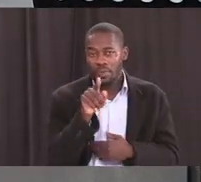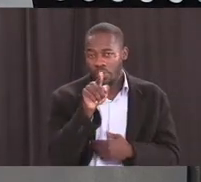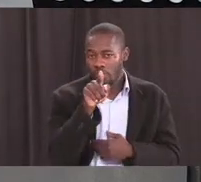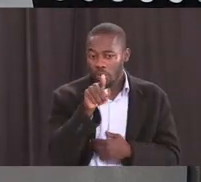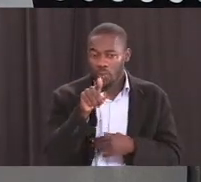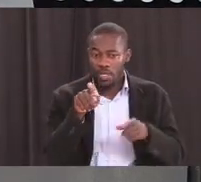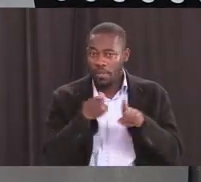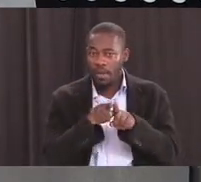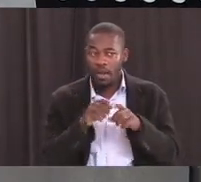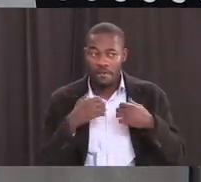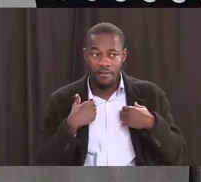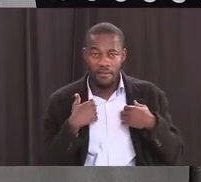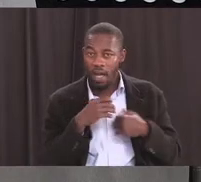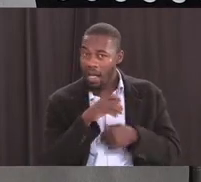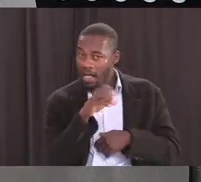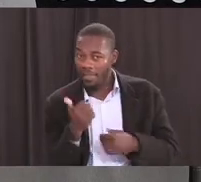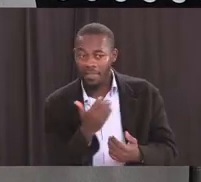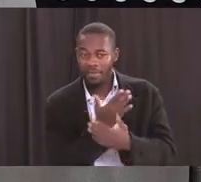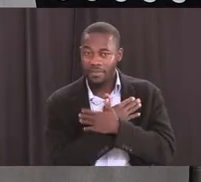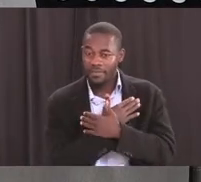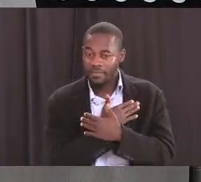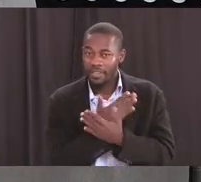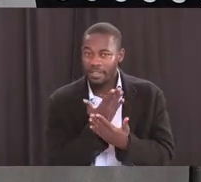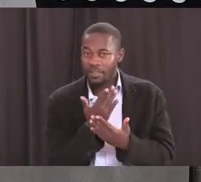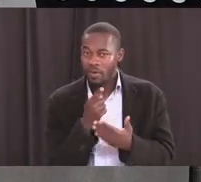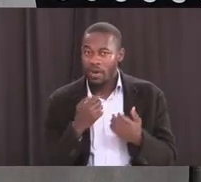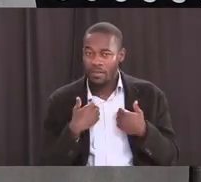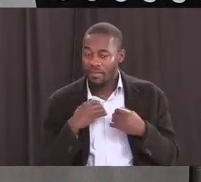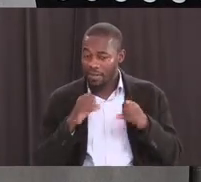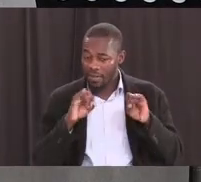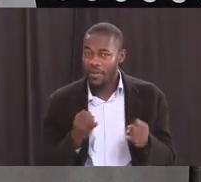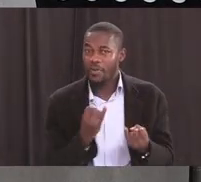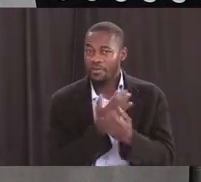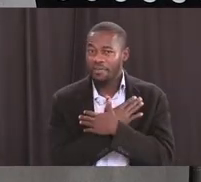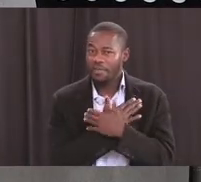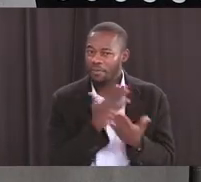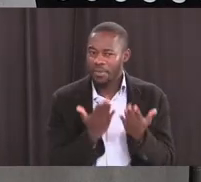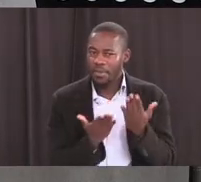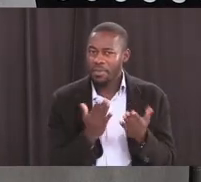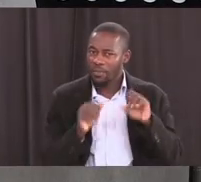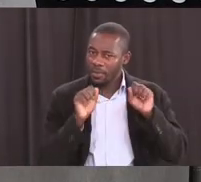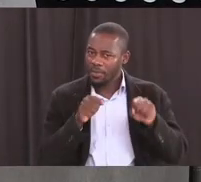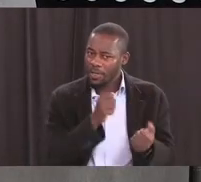right time, or maybe a chance encounter that alters your future.